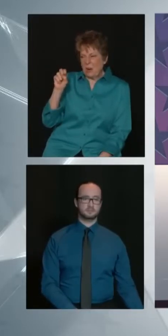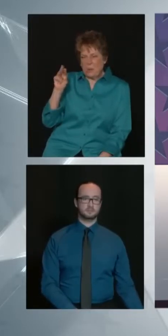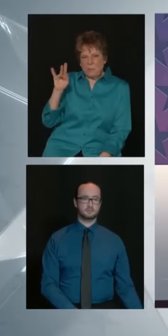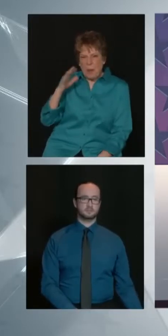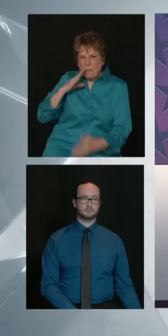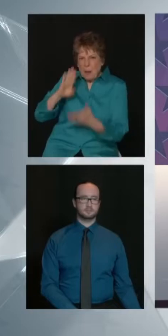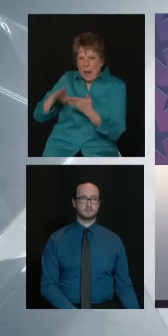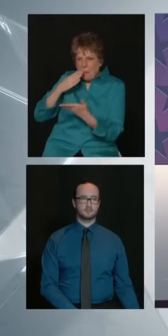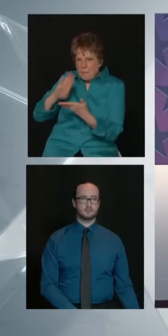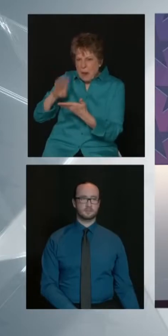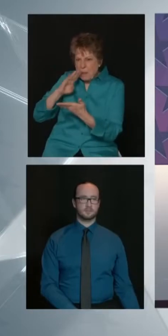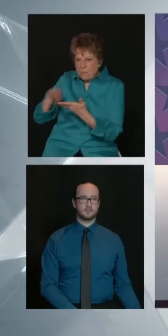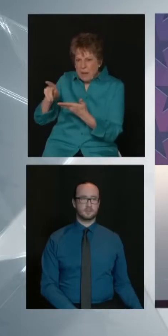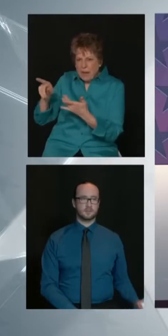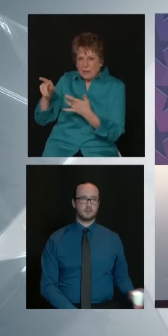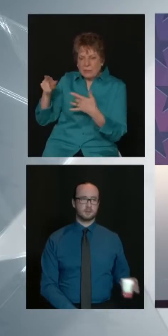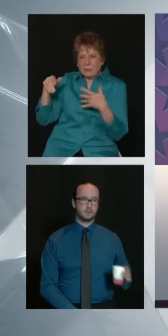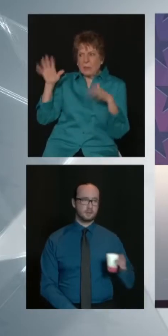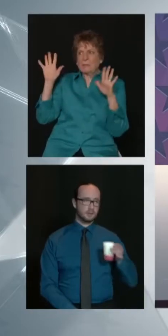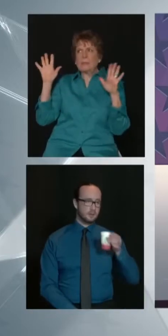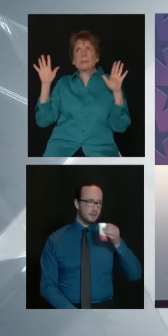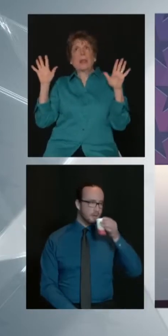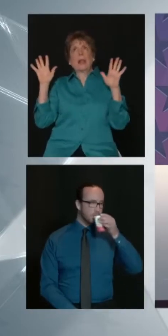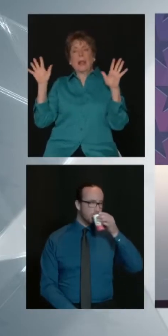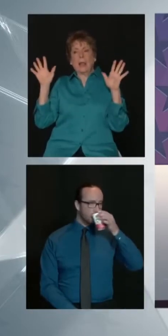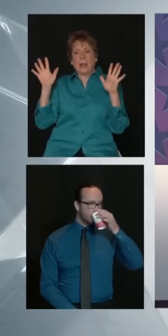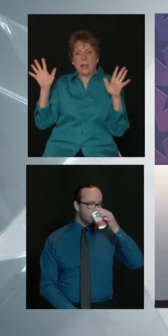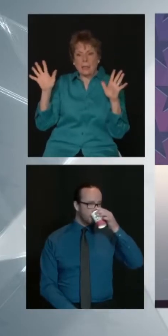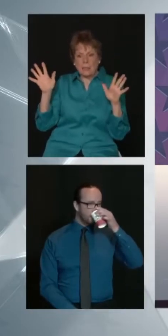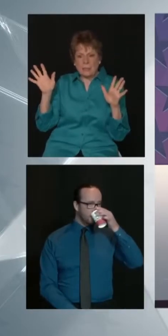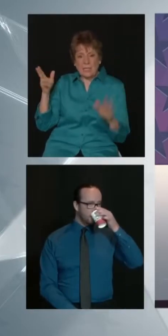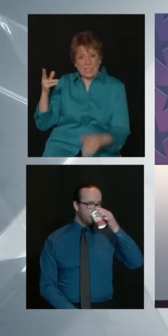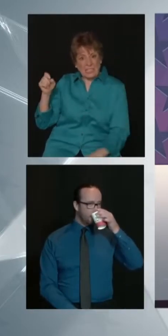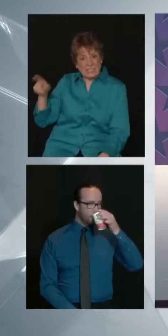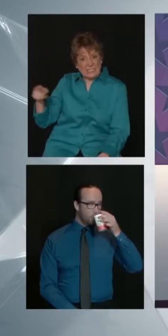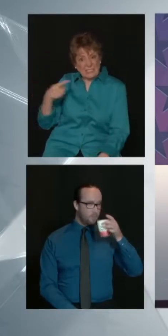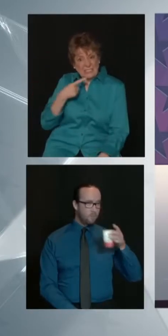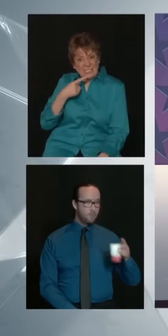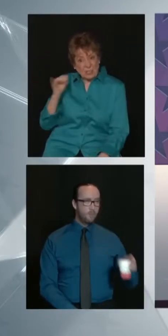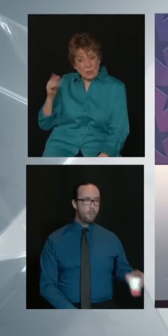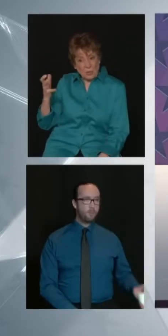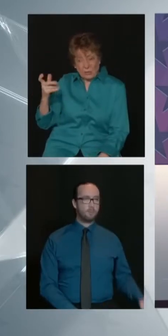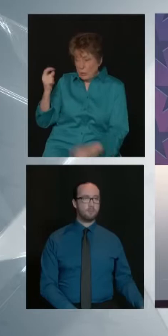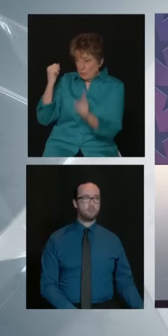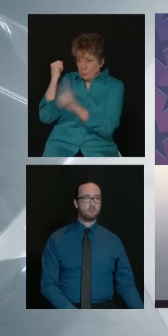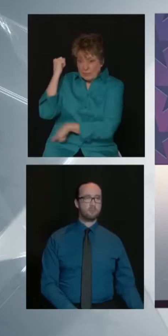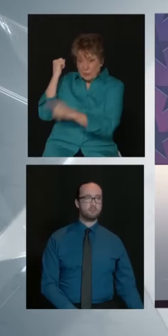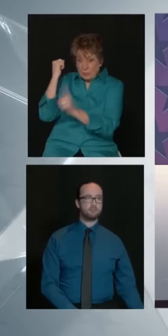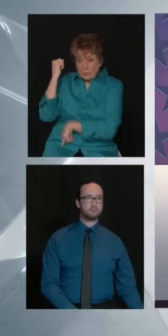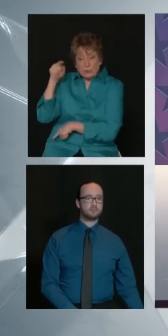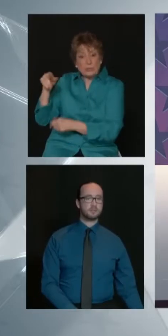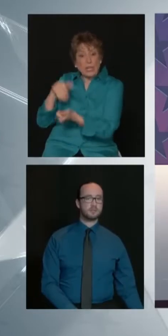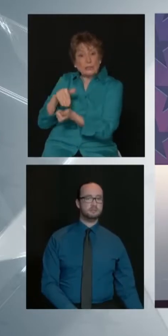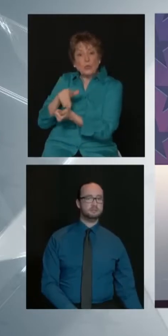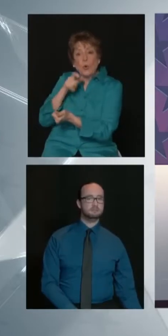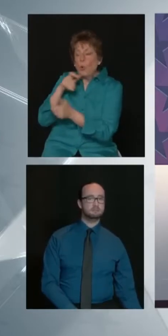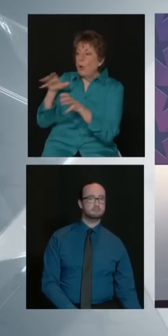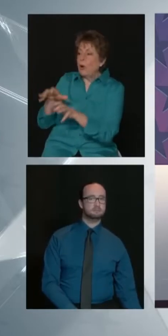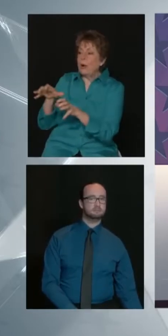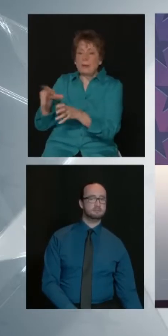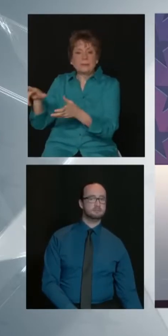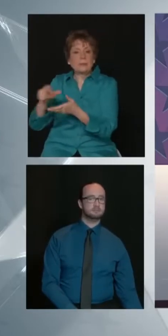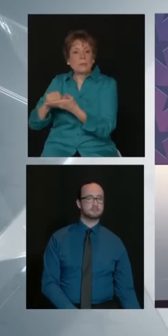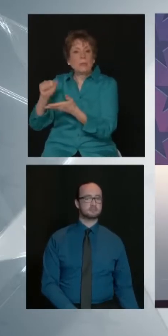sacrifice. He's even said that he wants to punish the doctors. He wants a national abortion